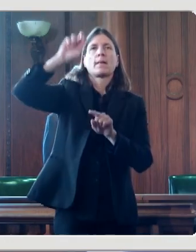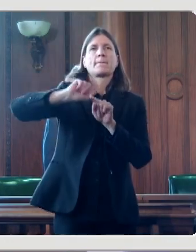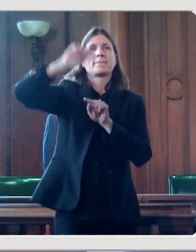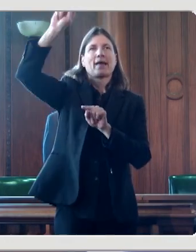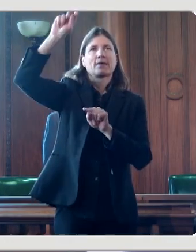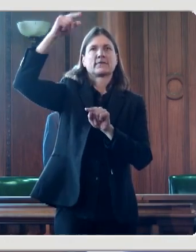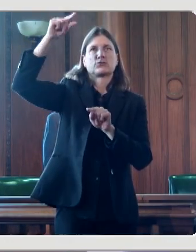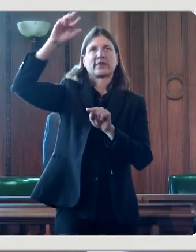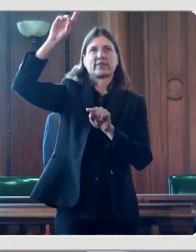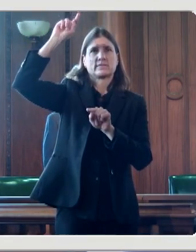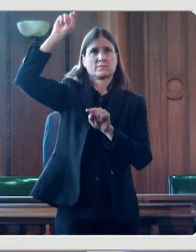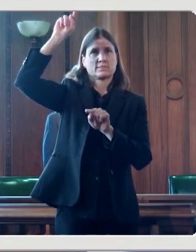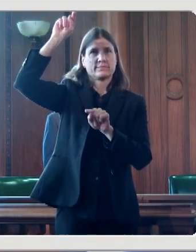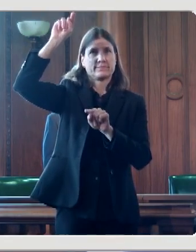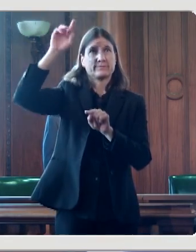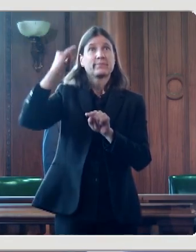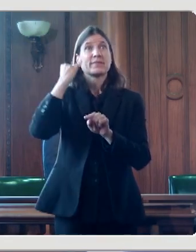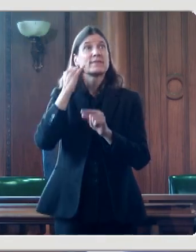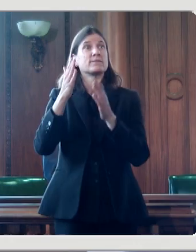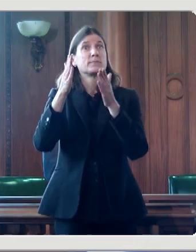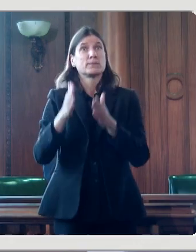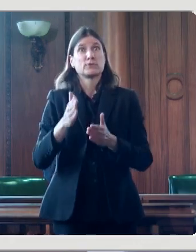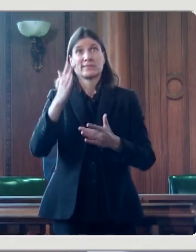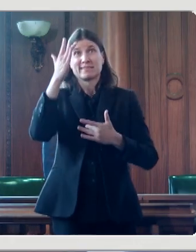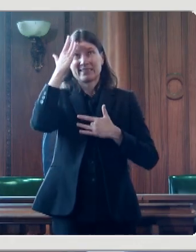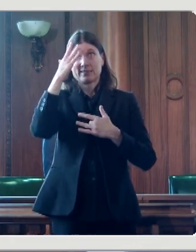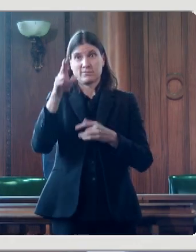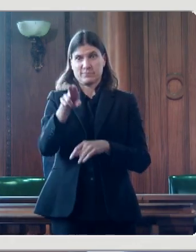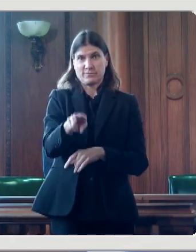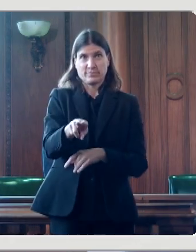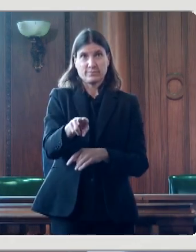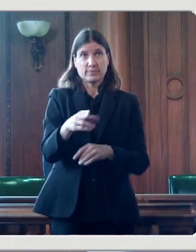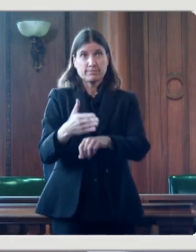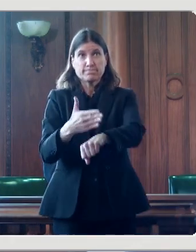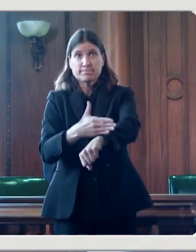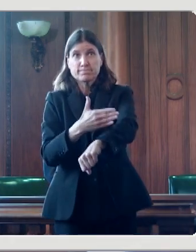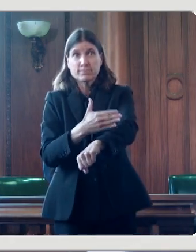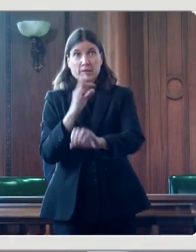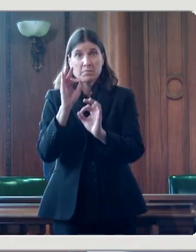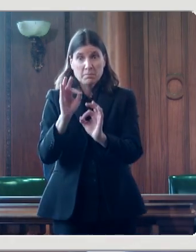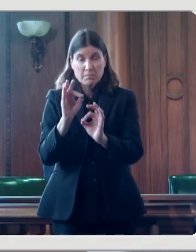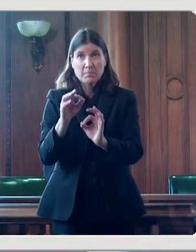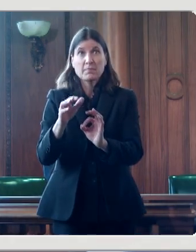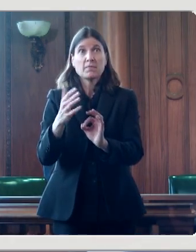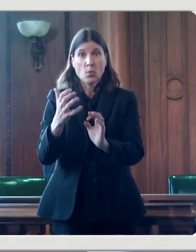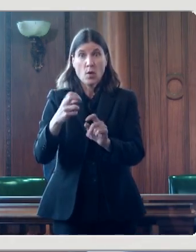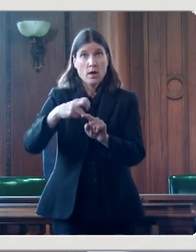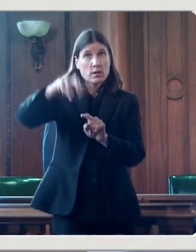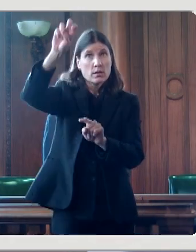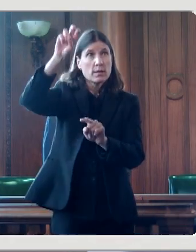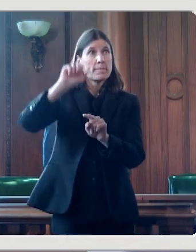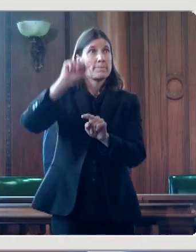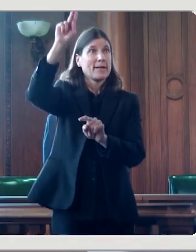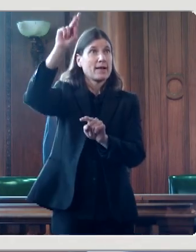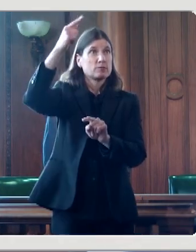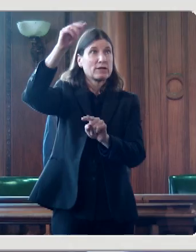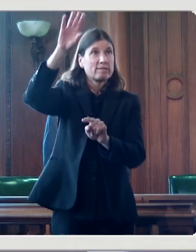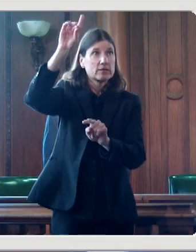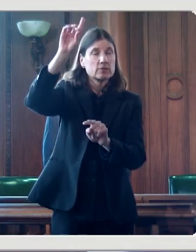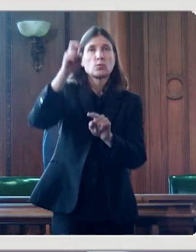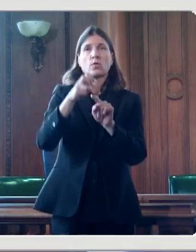recovering, we may actually allow them to complete that recovery in a community hospital. So we're trying to load balance to a certain extent